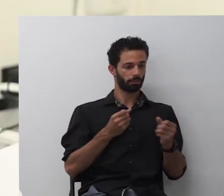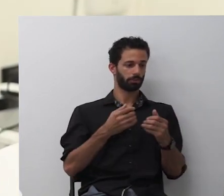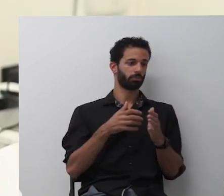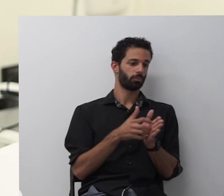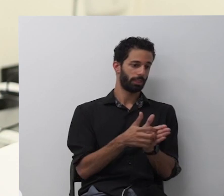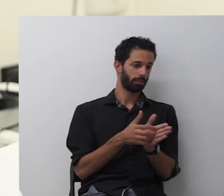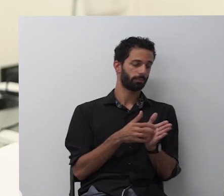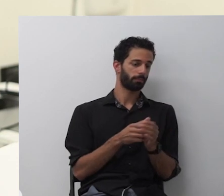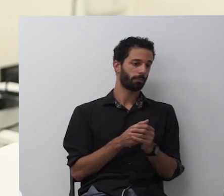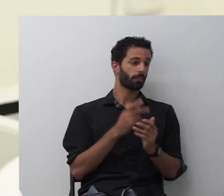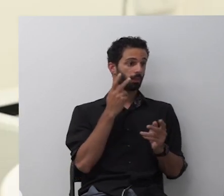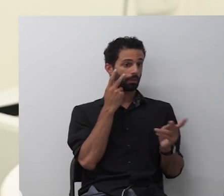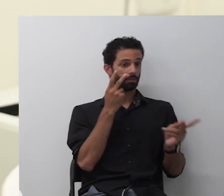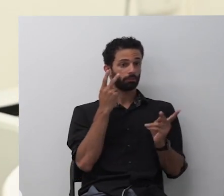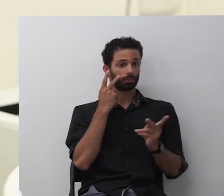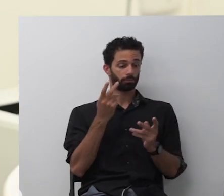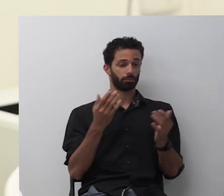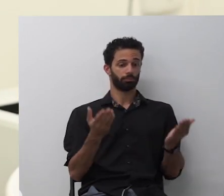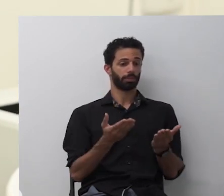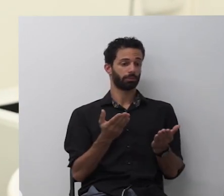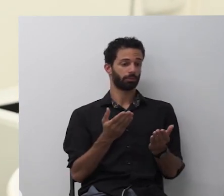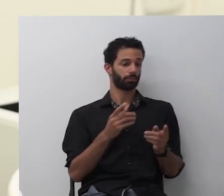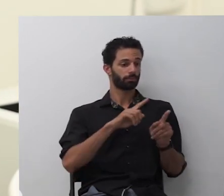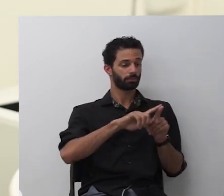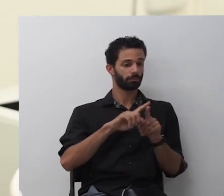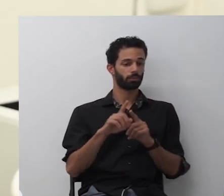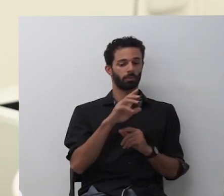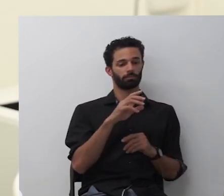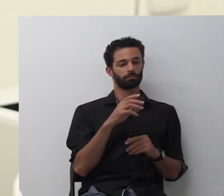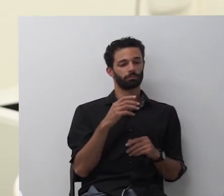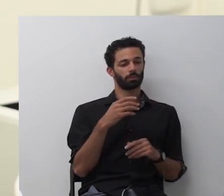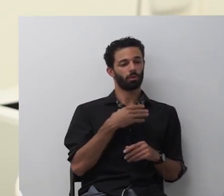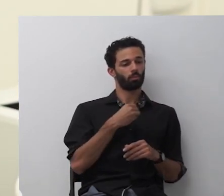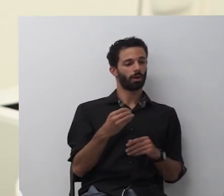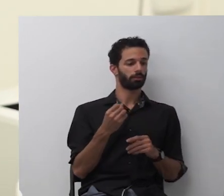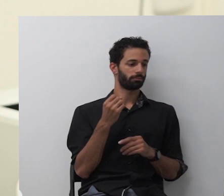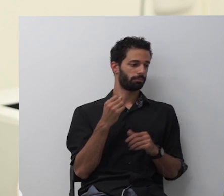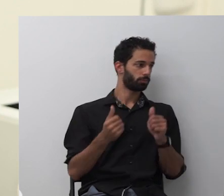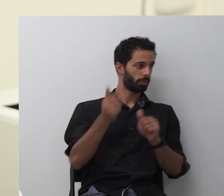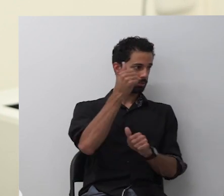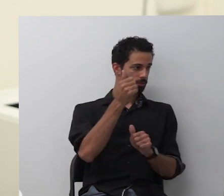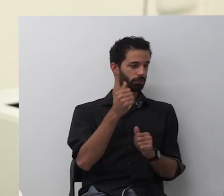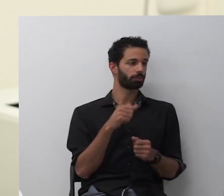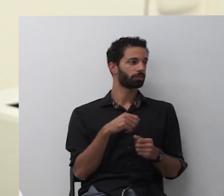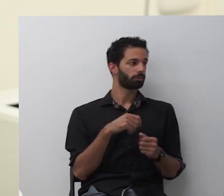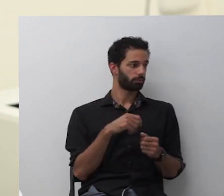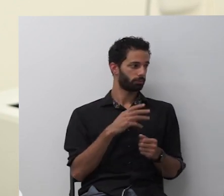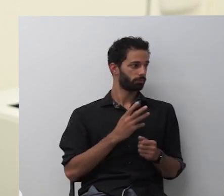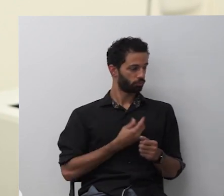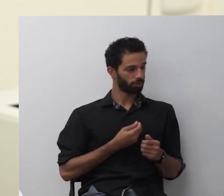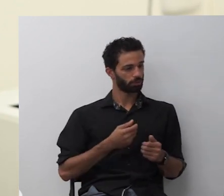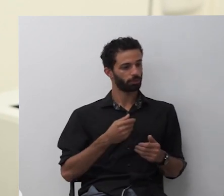white nationalist groups is spurring fear. Transgender youth feel unsafe in schools and on streets, and climate change